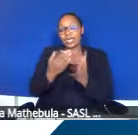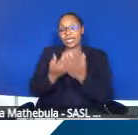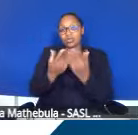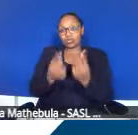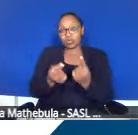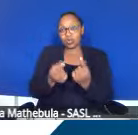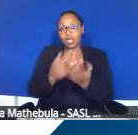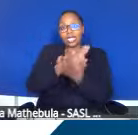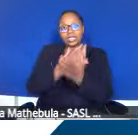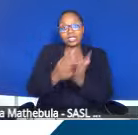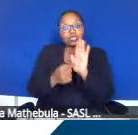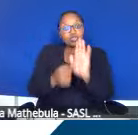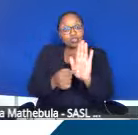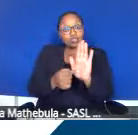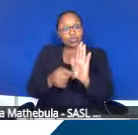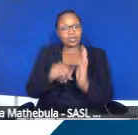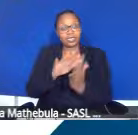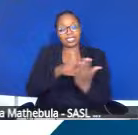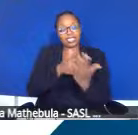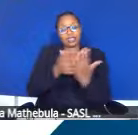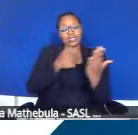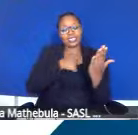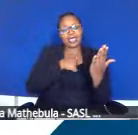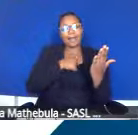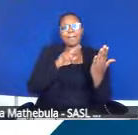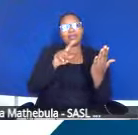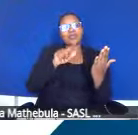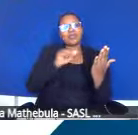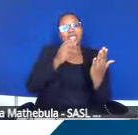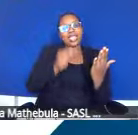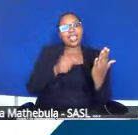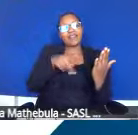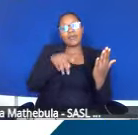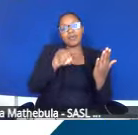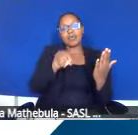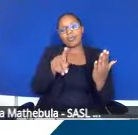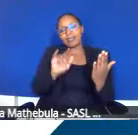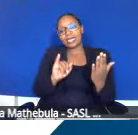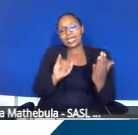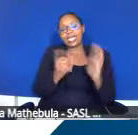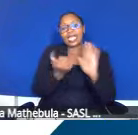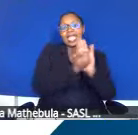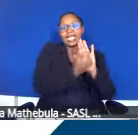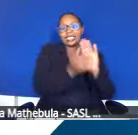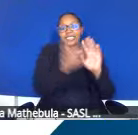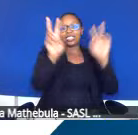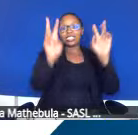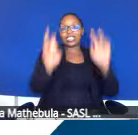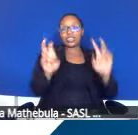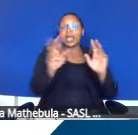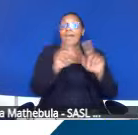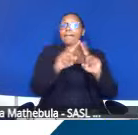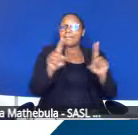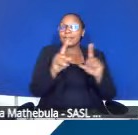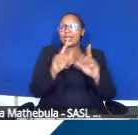then we've got all sorts of Poppy Act issues. But basically,